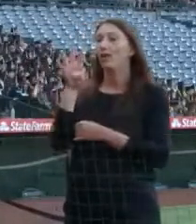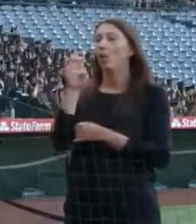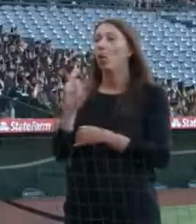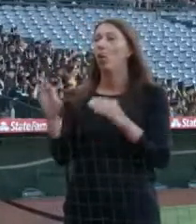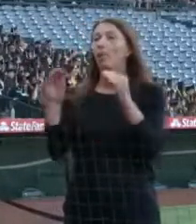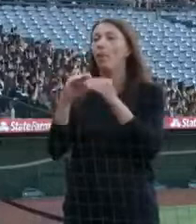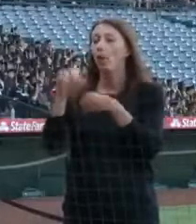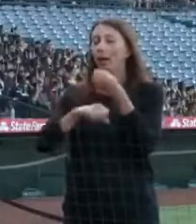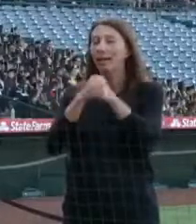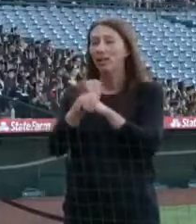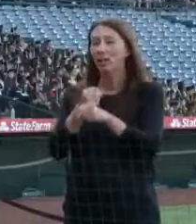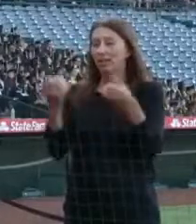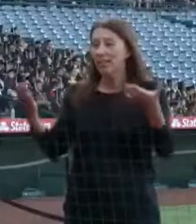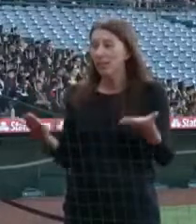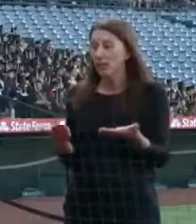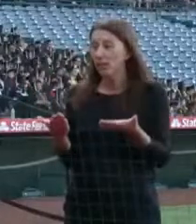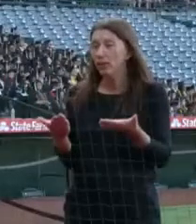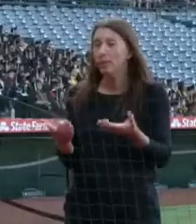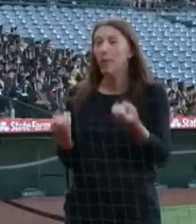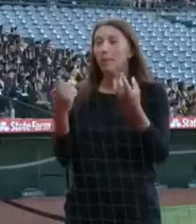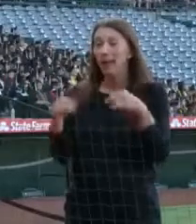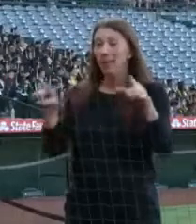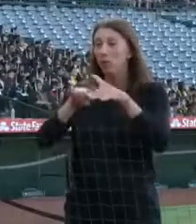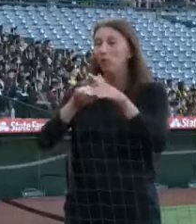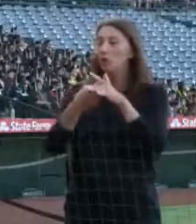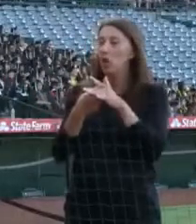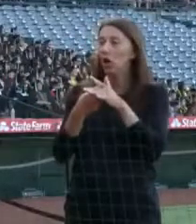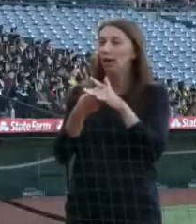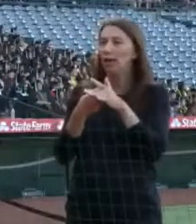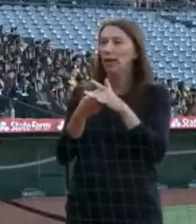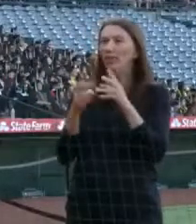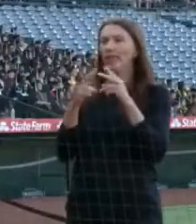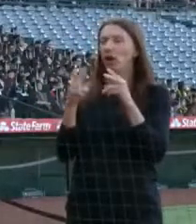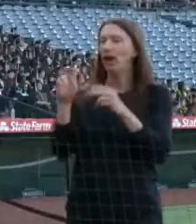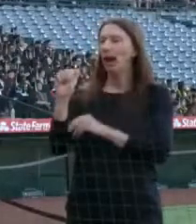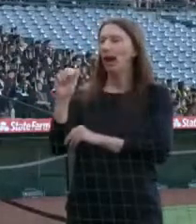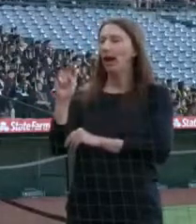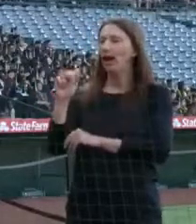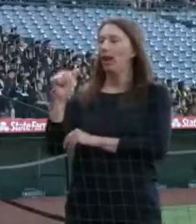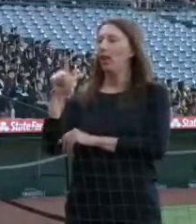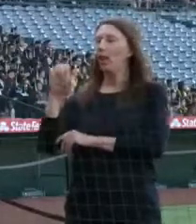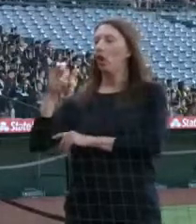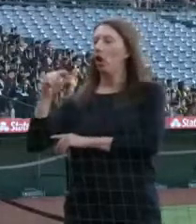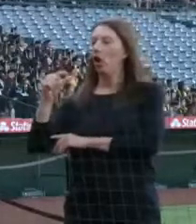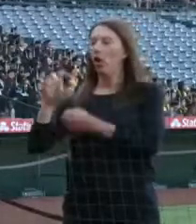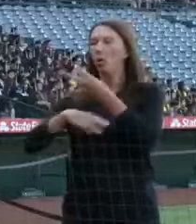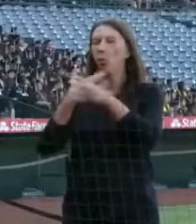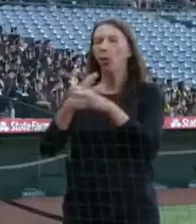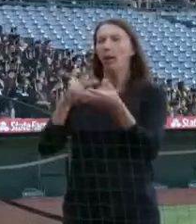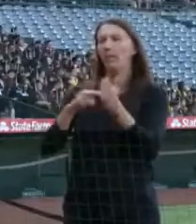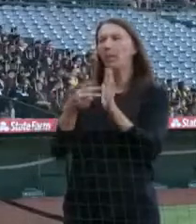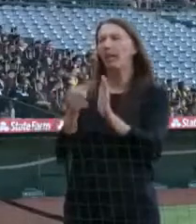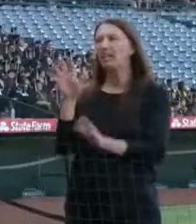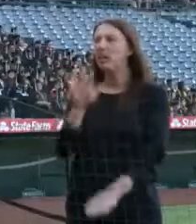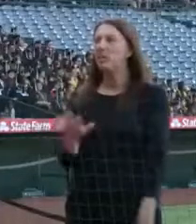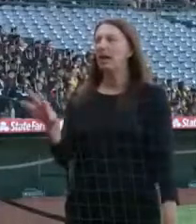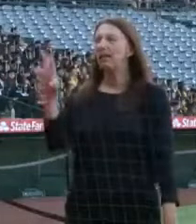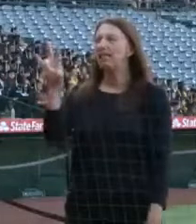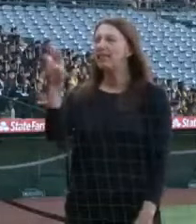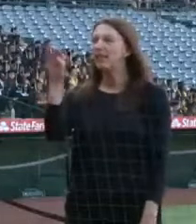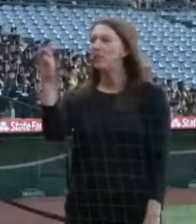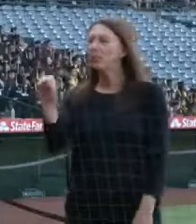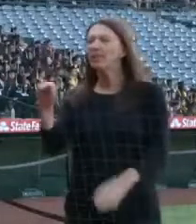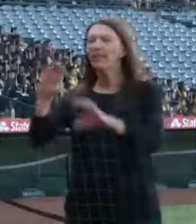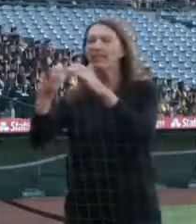beach, many of you started in an analog world in which only about 7% of our classes